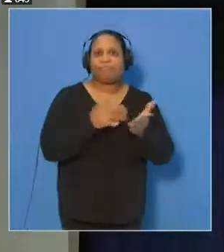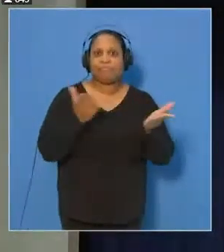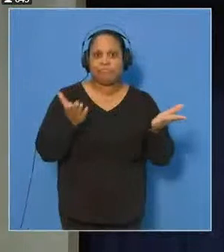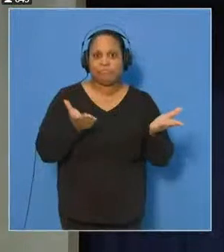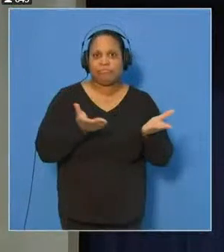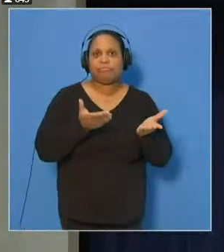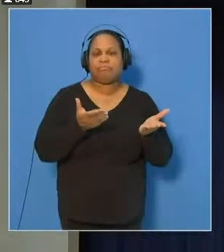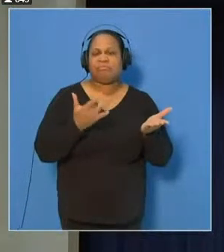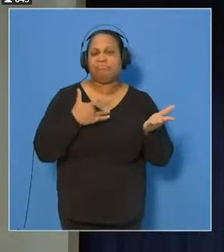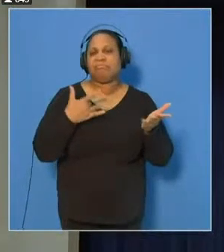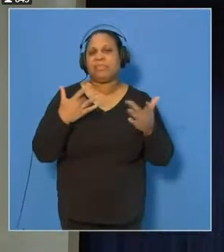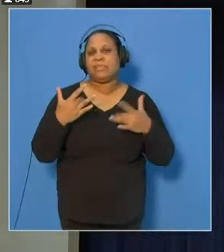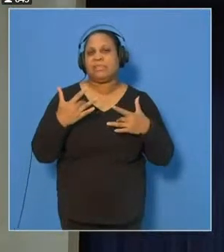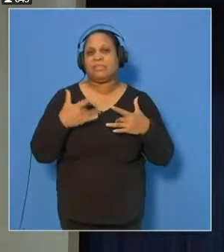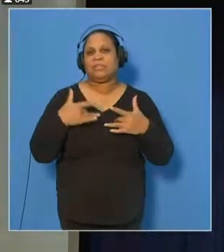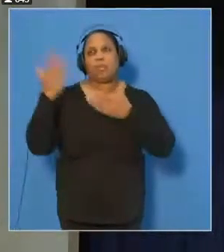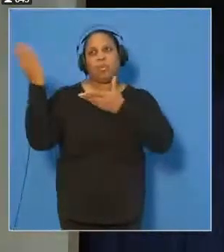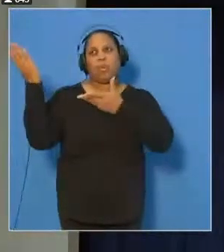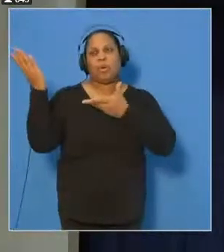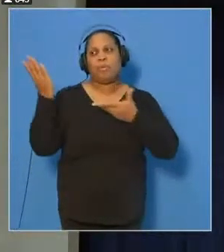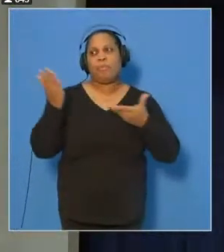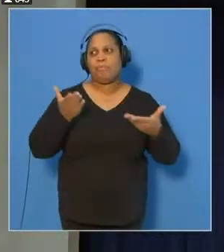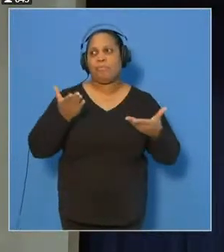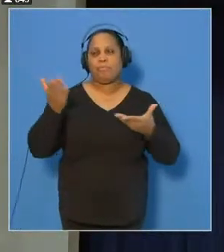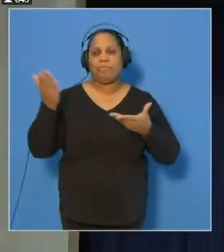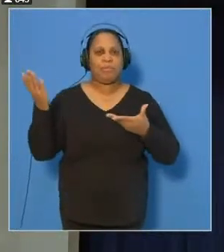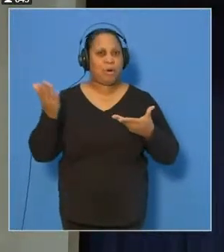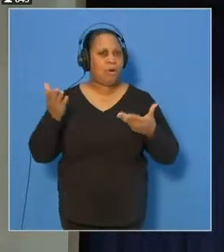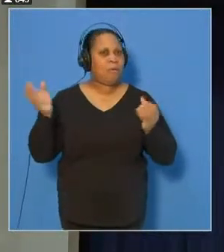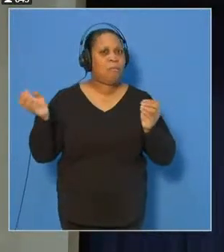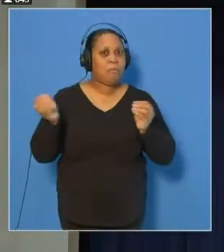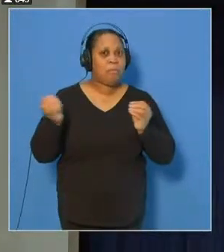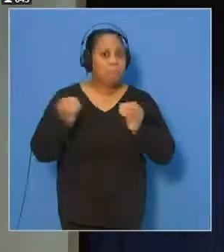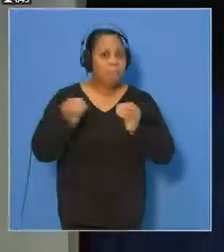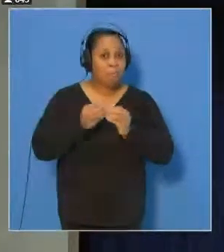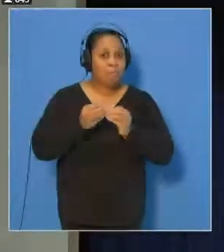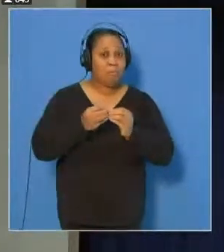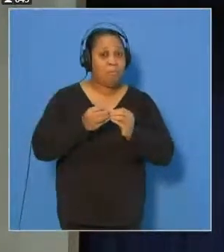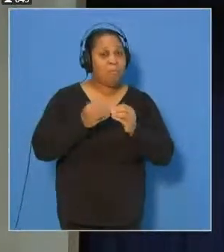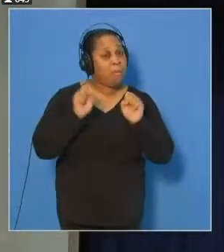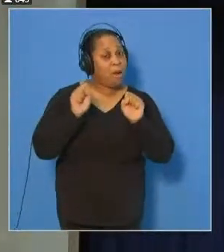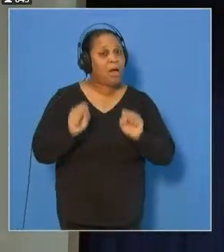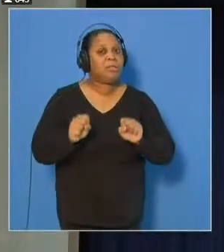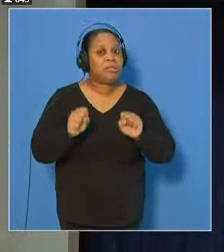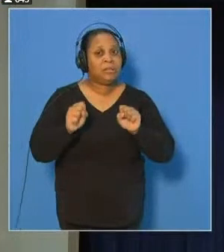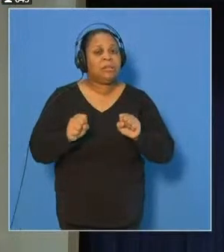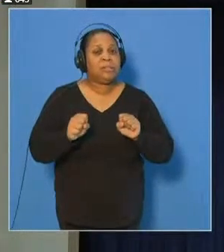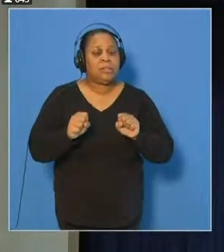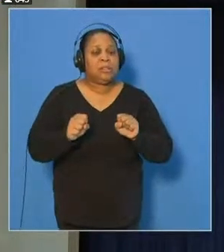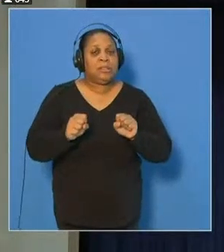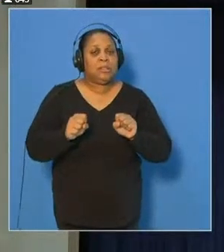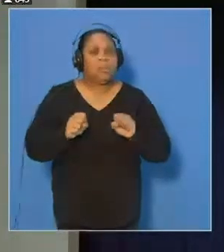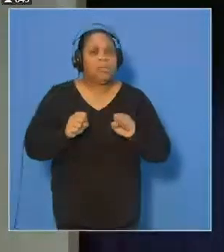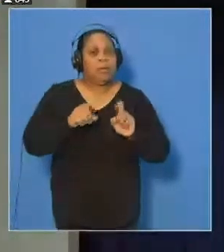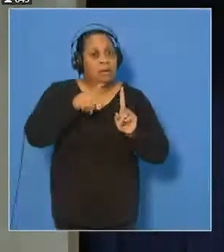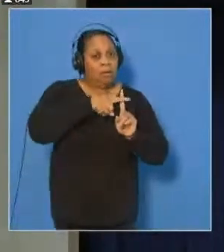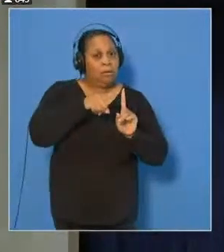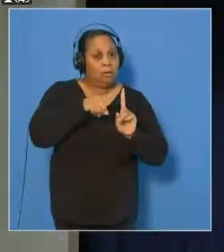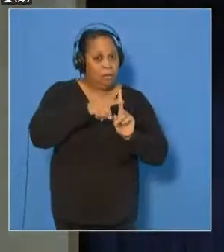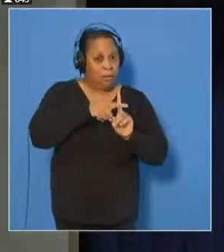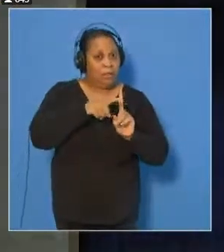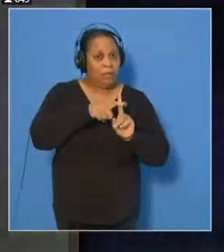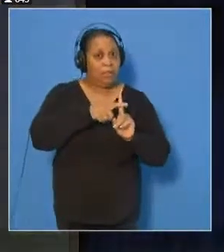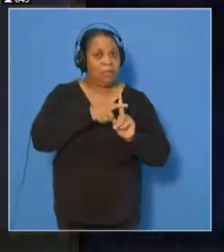do you consider we are bringing more possible positive cases,